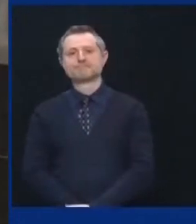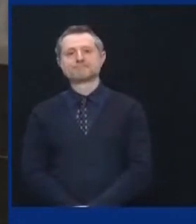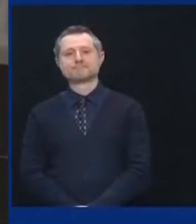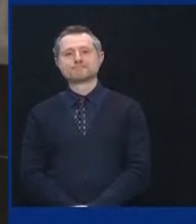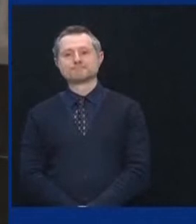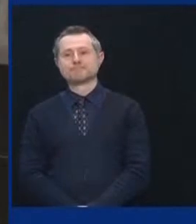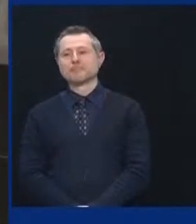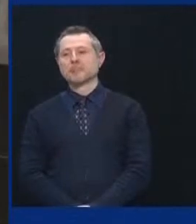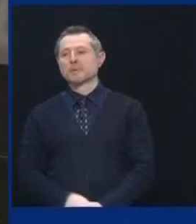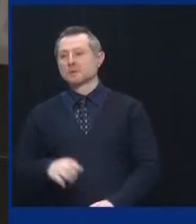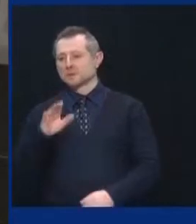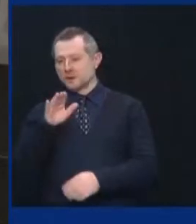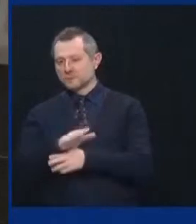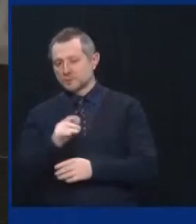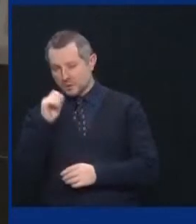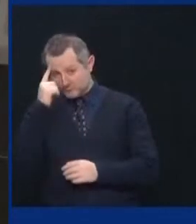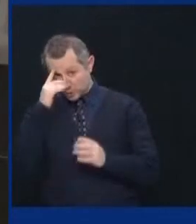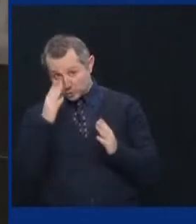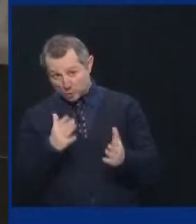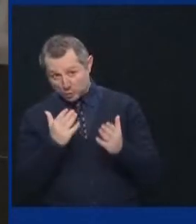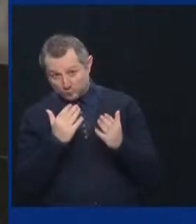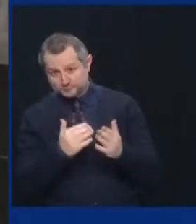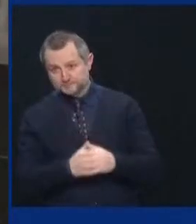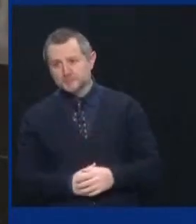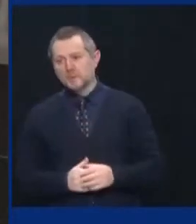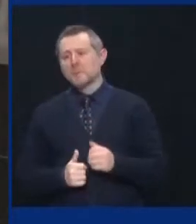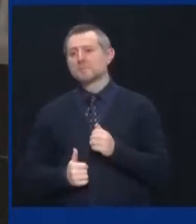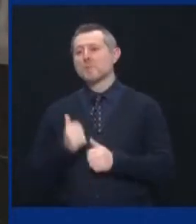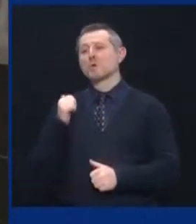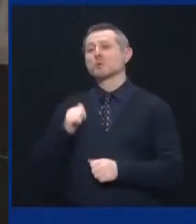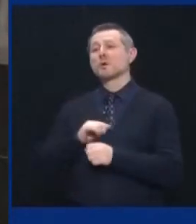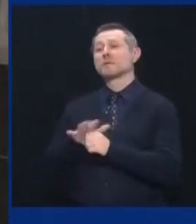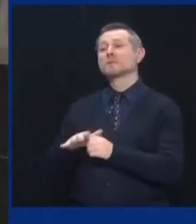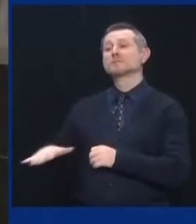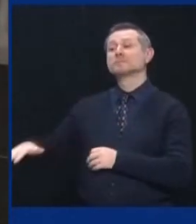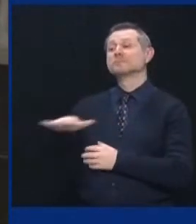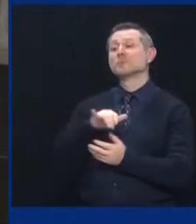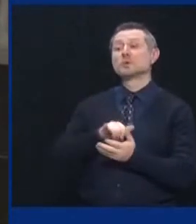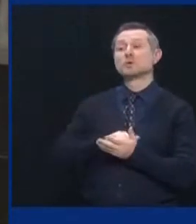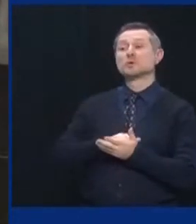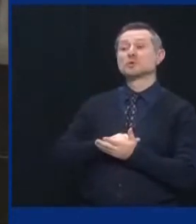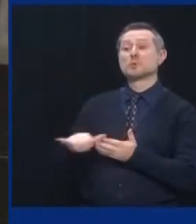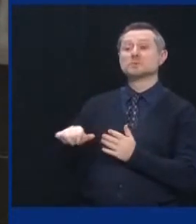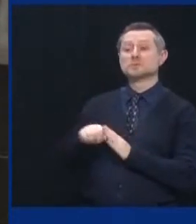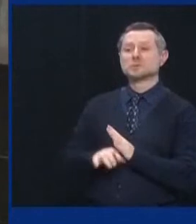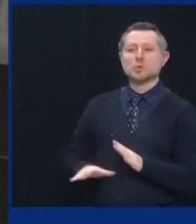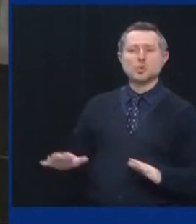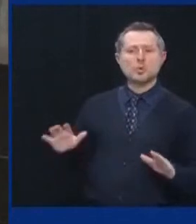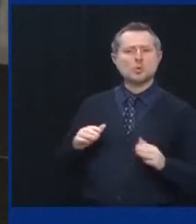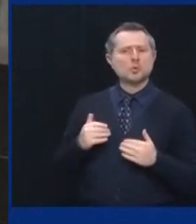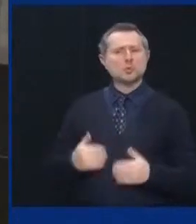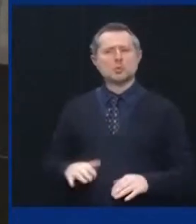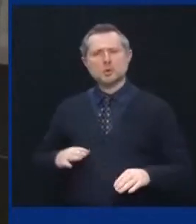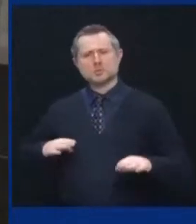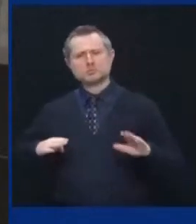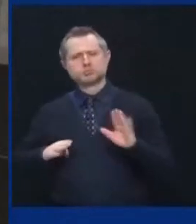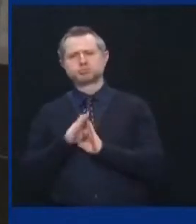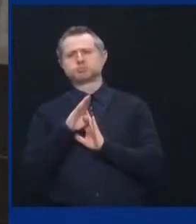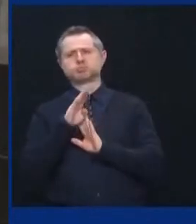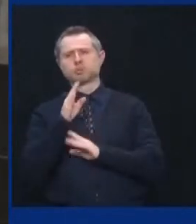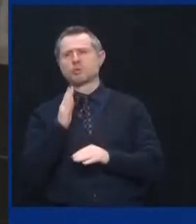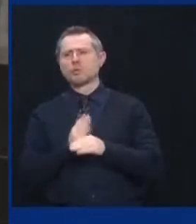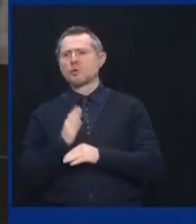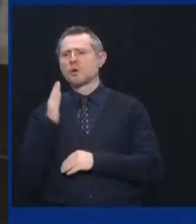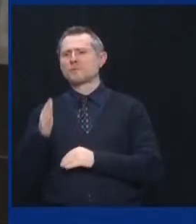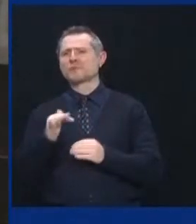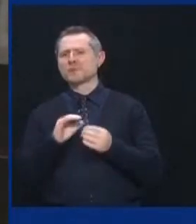Good afternoon, Governor. Most of the regions in our state have completely blown past the metrics that originally triggered